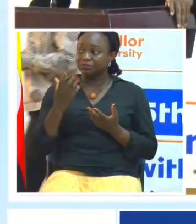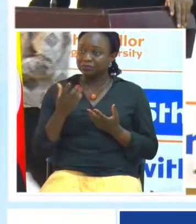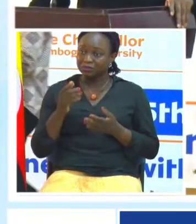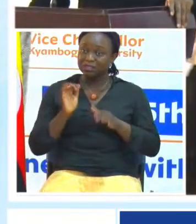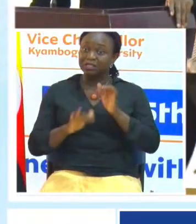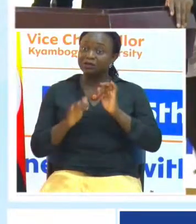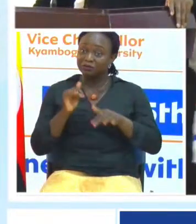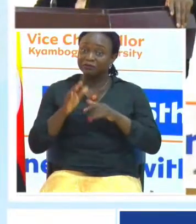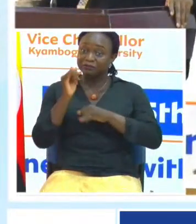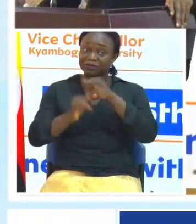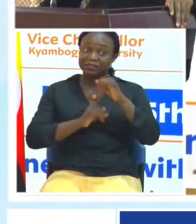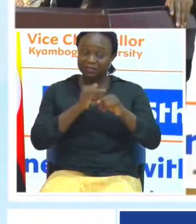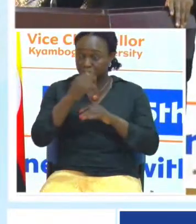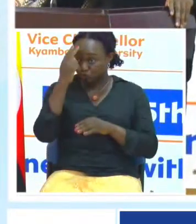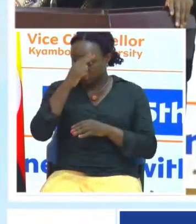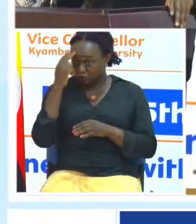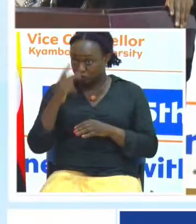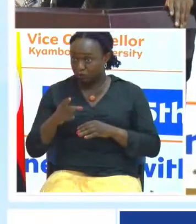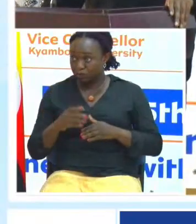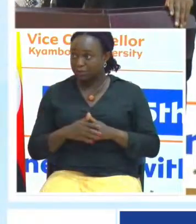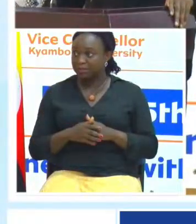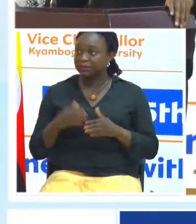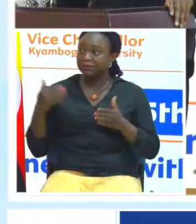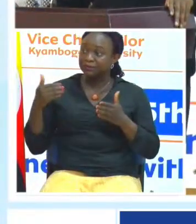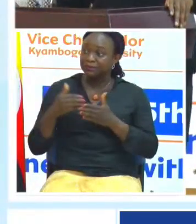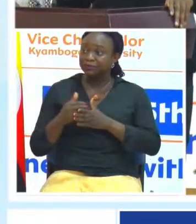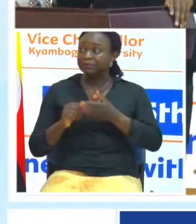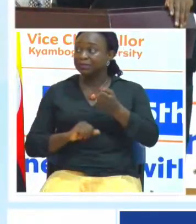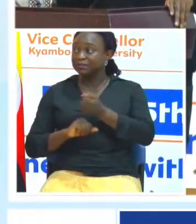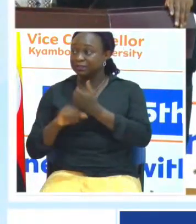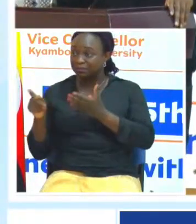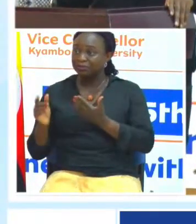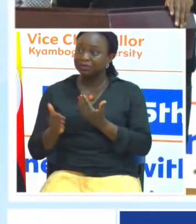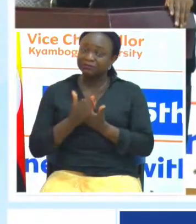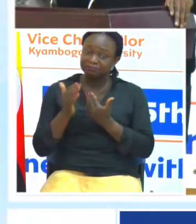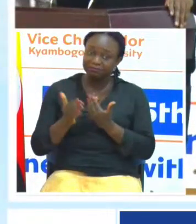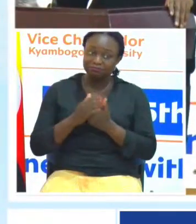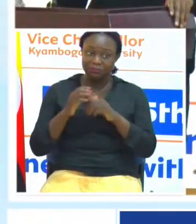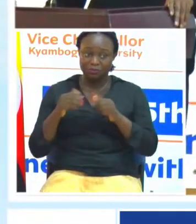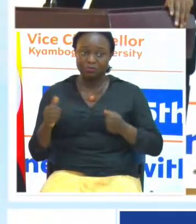Office has been caring and supportive,